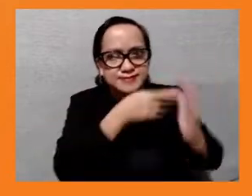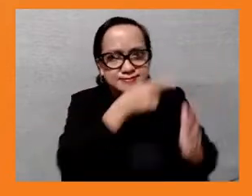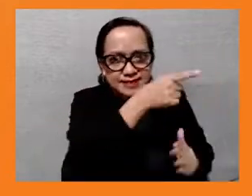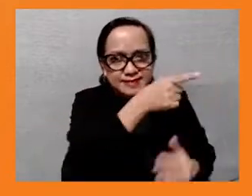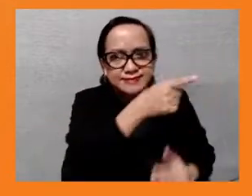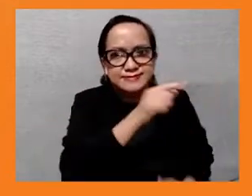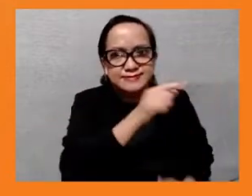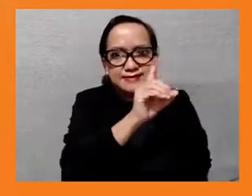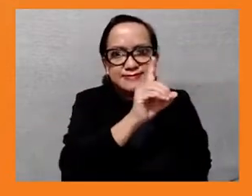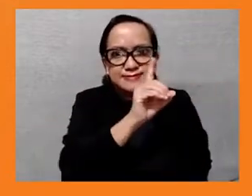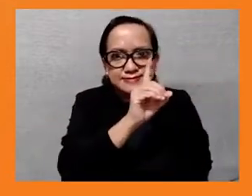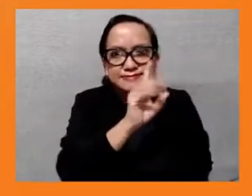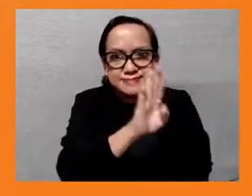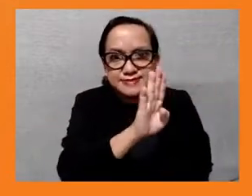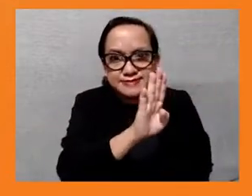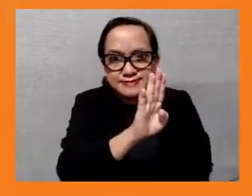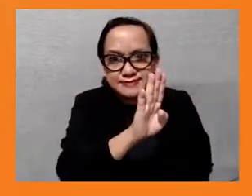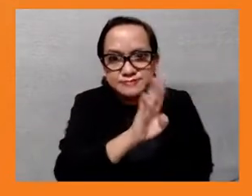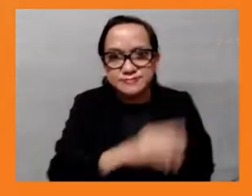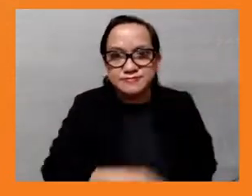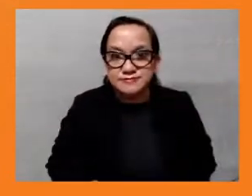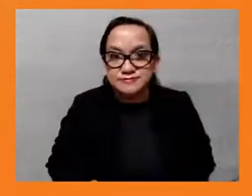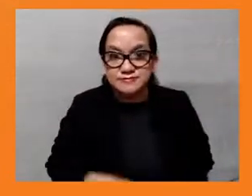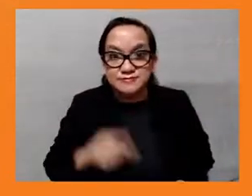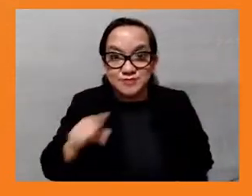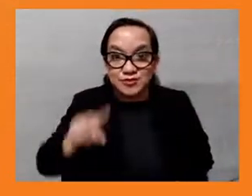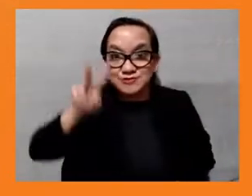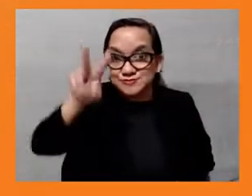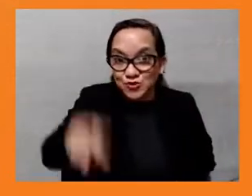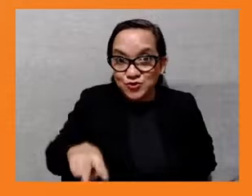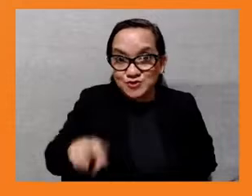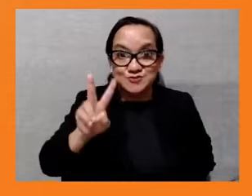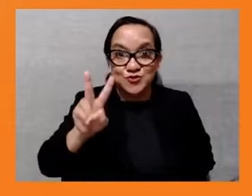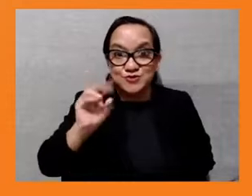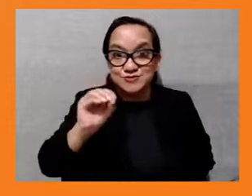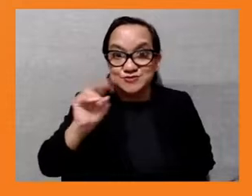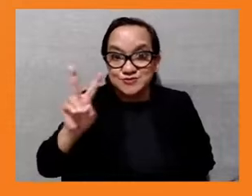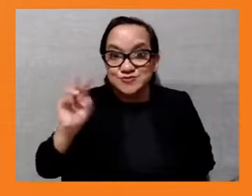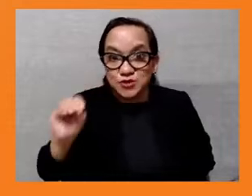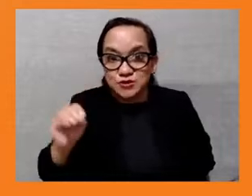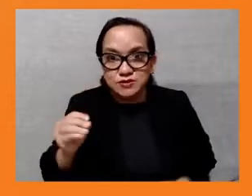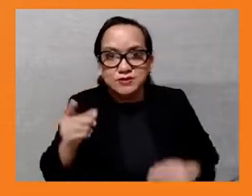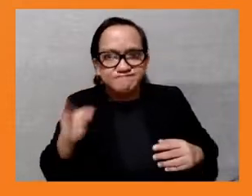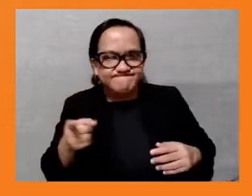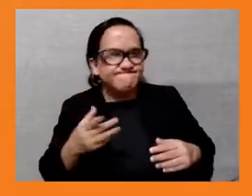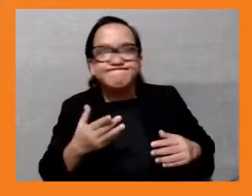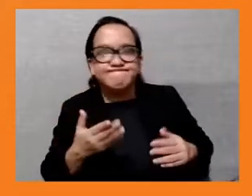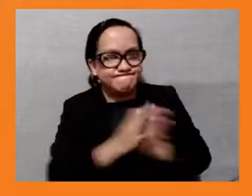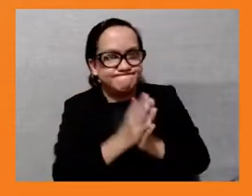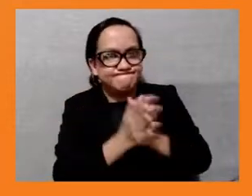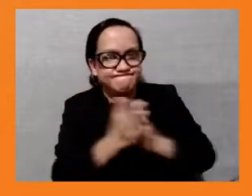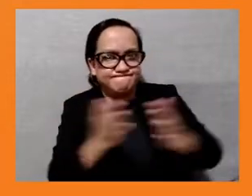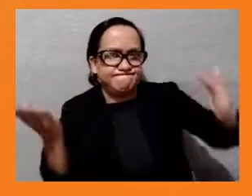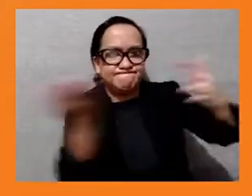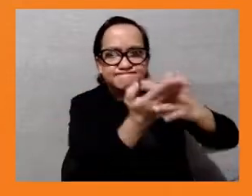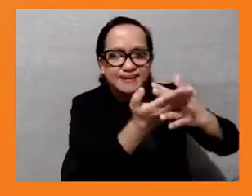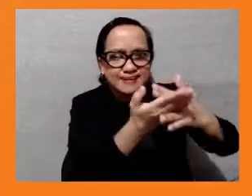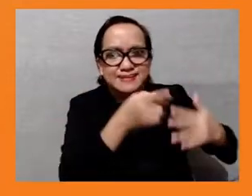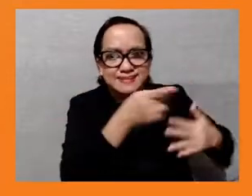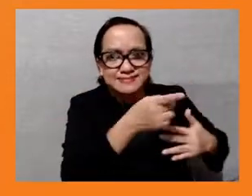just transition, but you cannot have a just transition program without a very clear just transformation